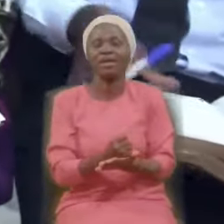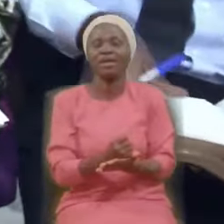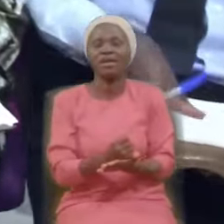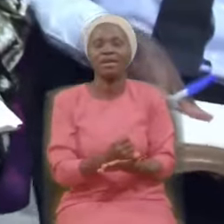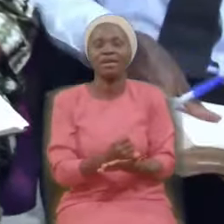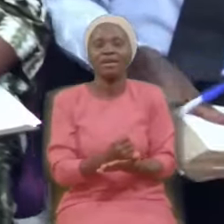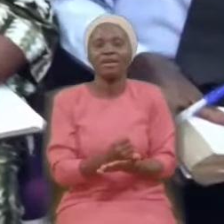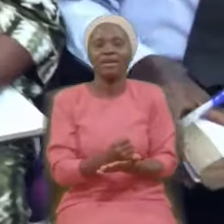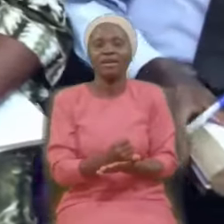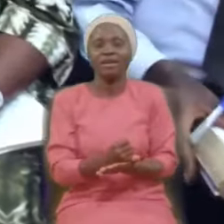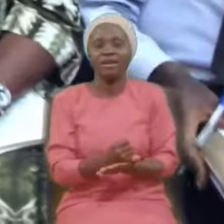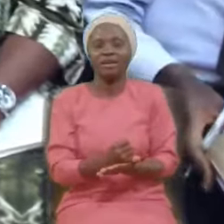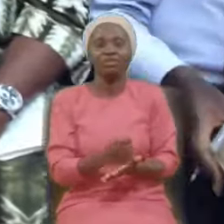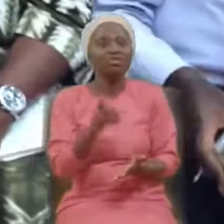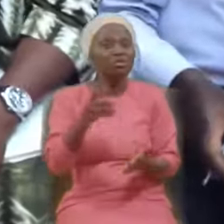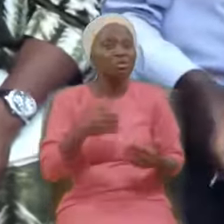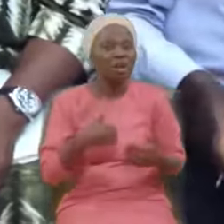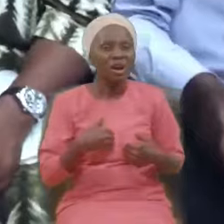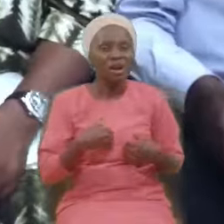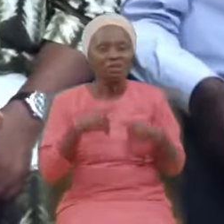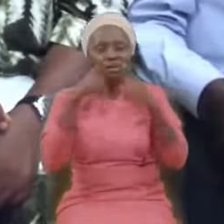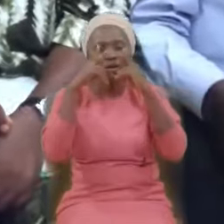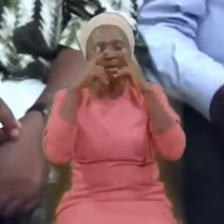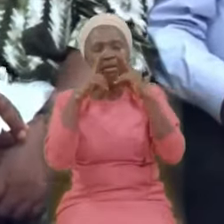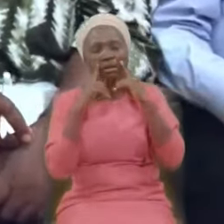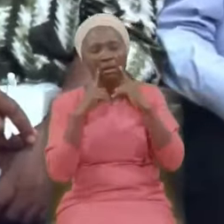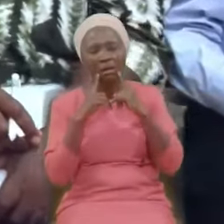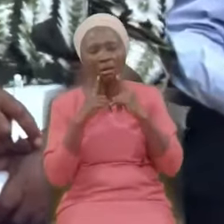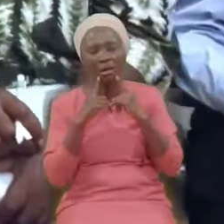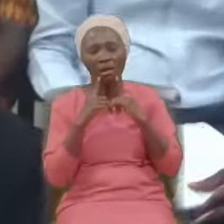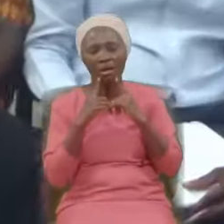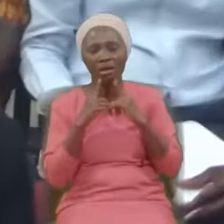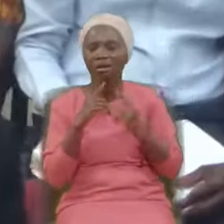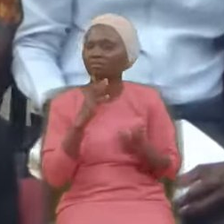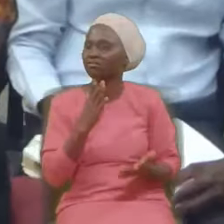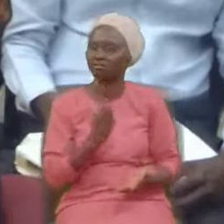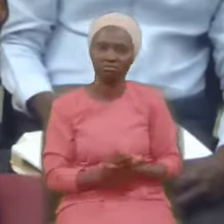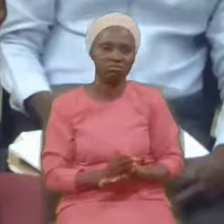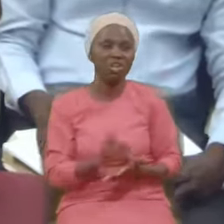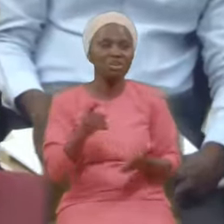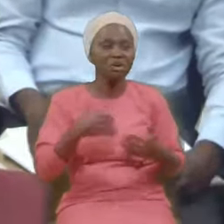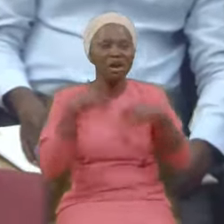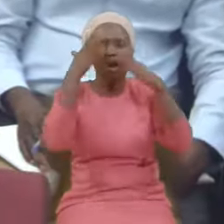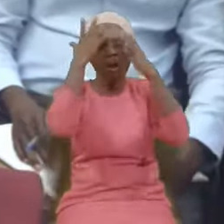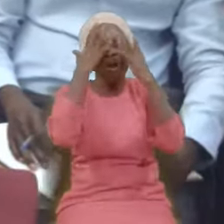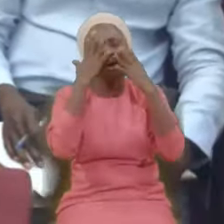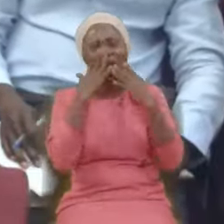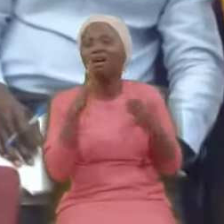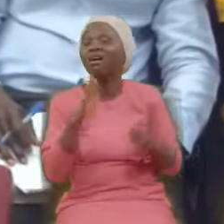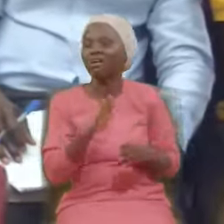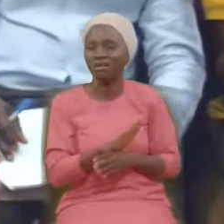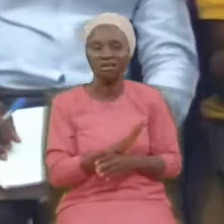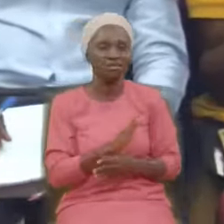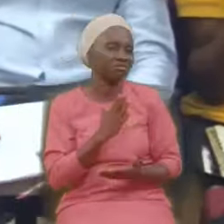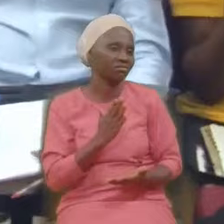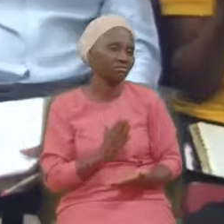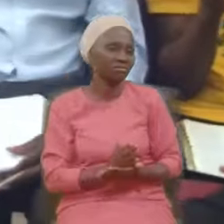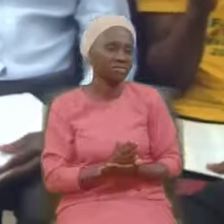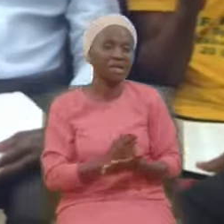You have cried enough. You have been sorrowful enough. The times